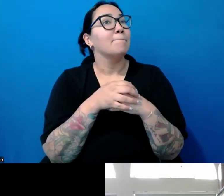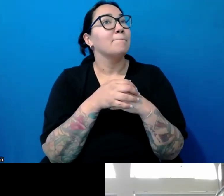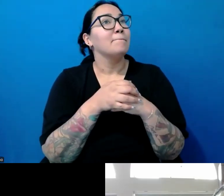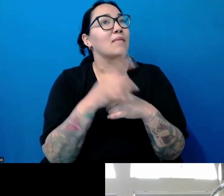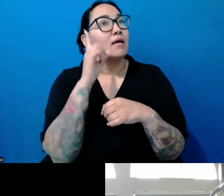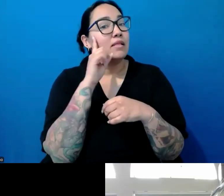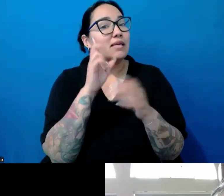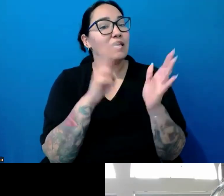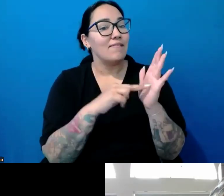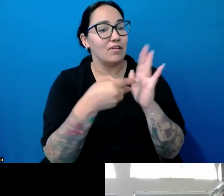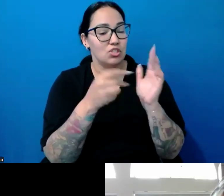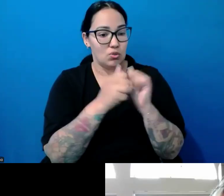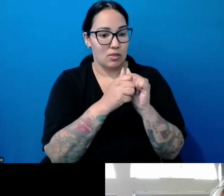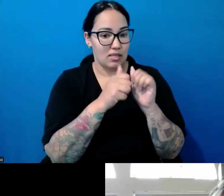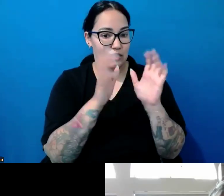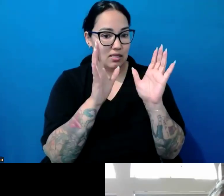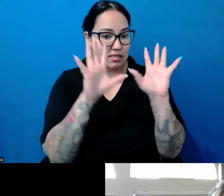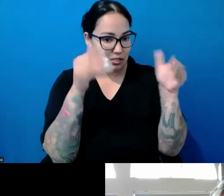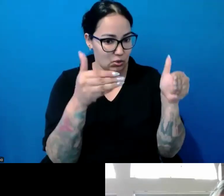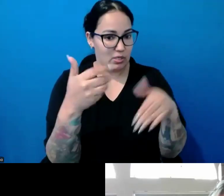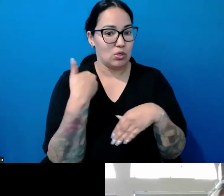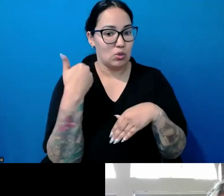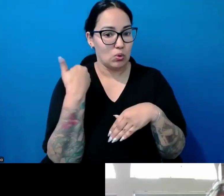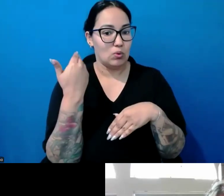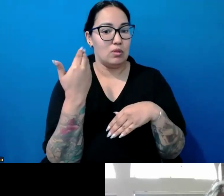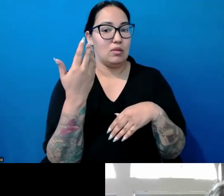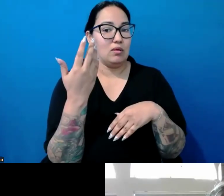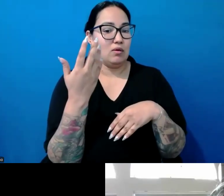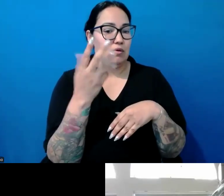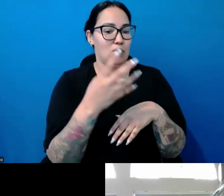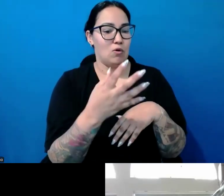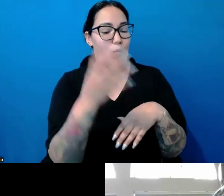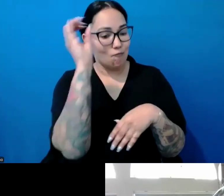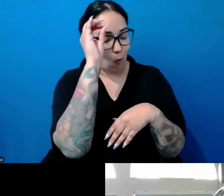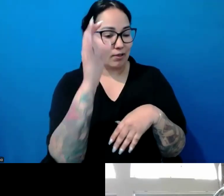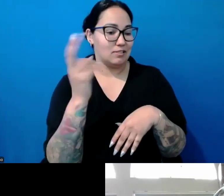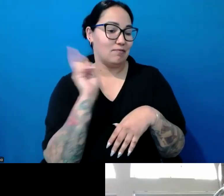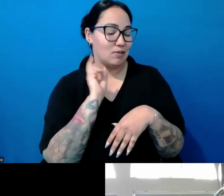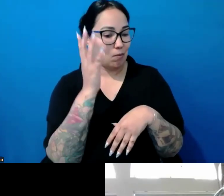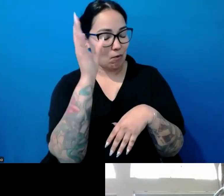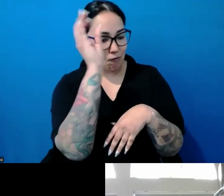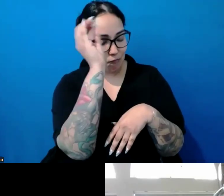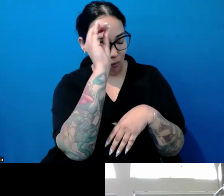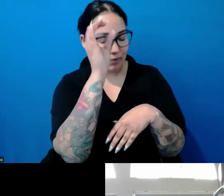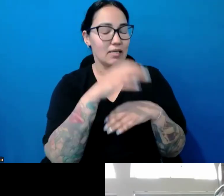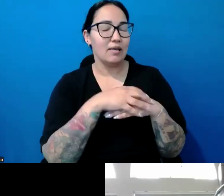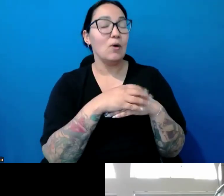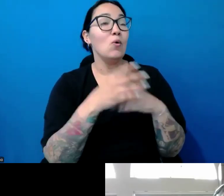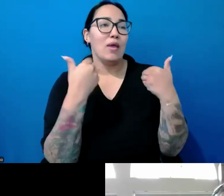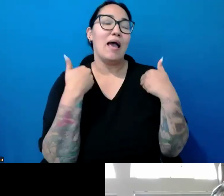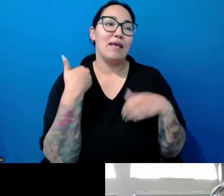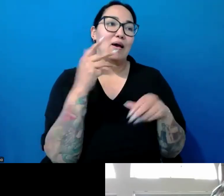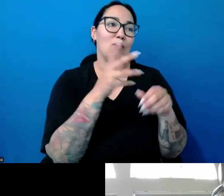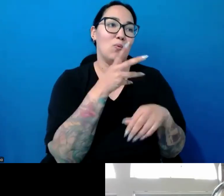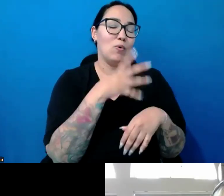intentional about centering youth voice, victim voice. We have a young woman who,